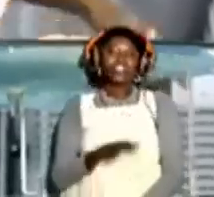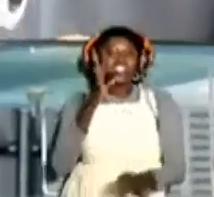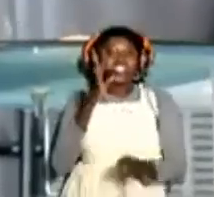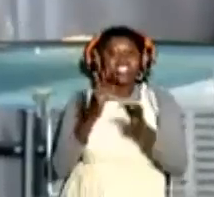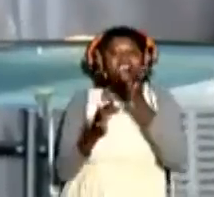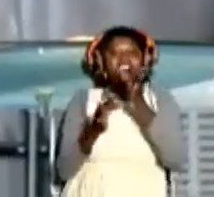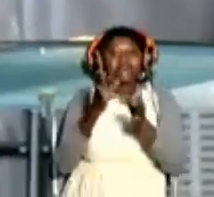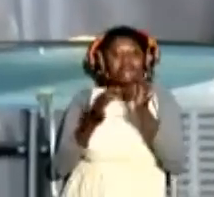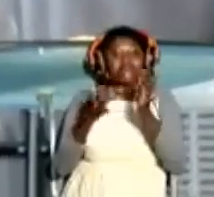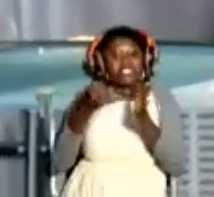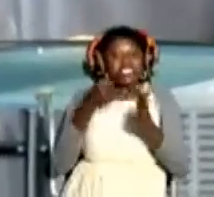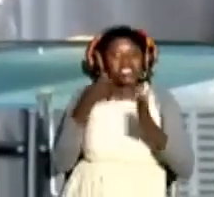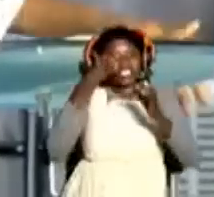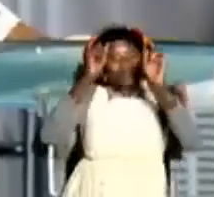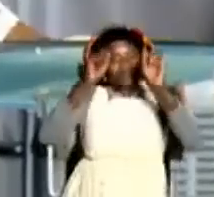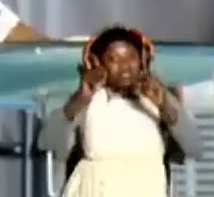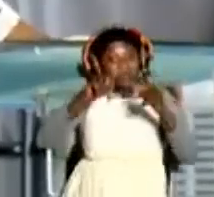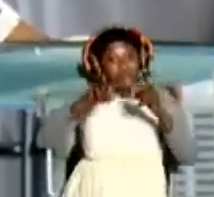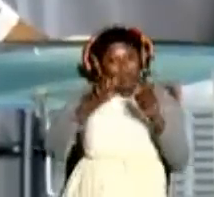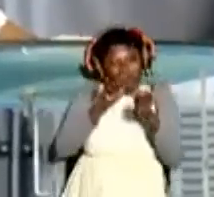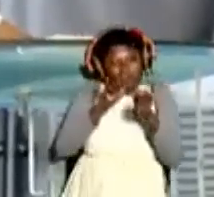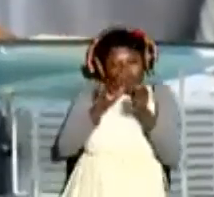If it is possible to adjust